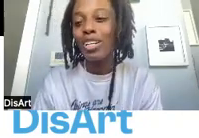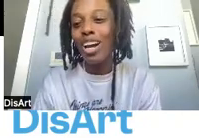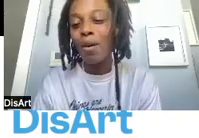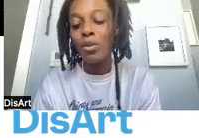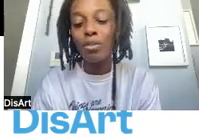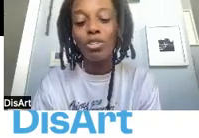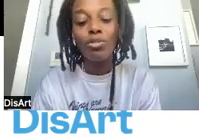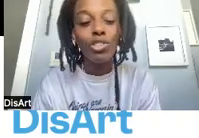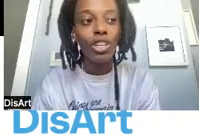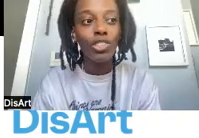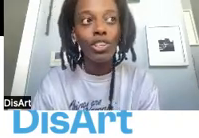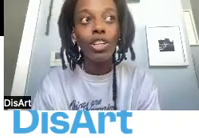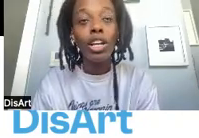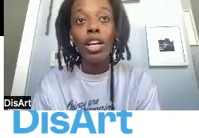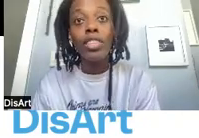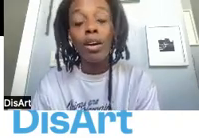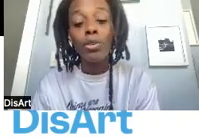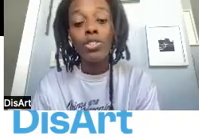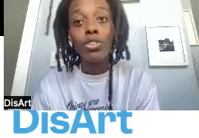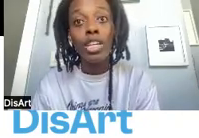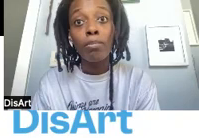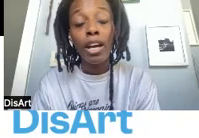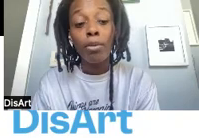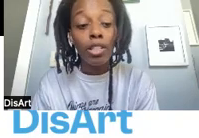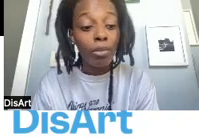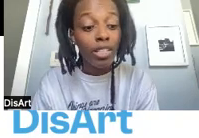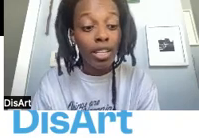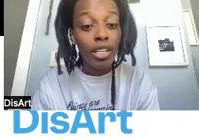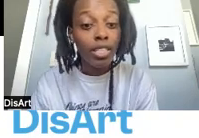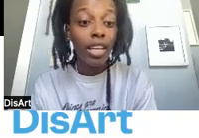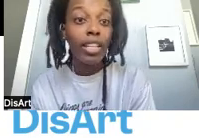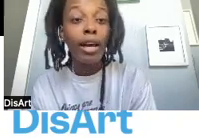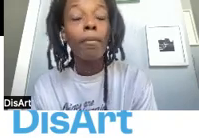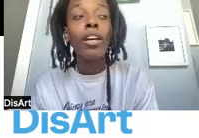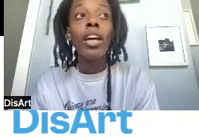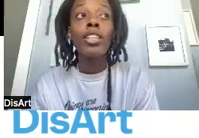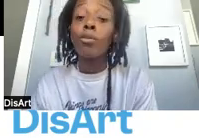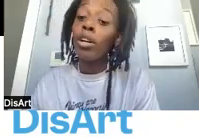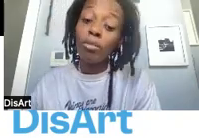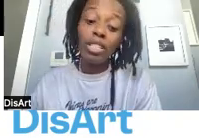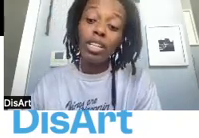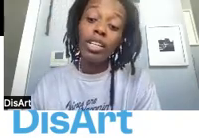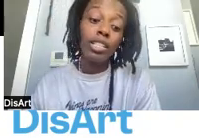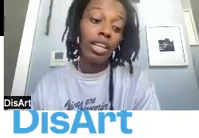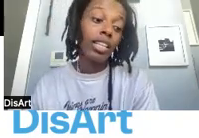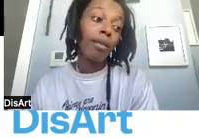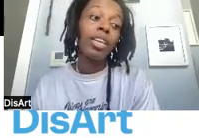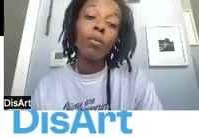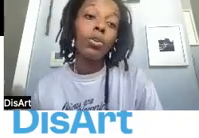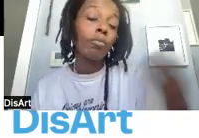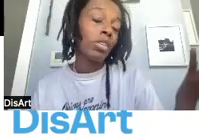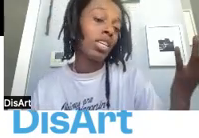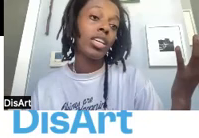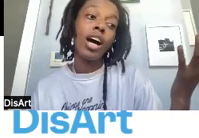basketball court with a beautiful structure that was created by Paula Menta and Site Lab. And so Paula Menta and Site Lab,